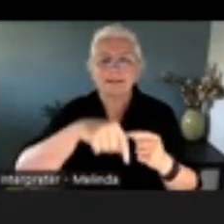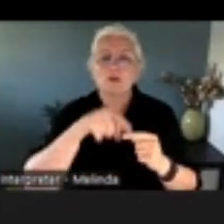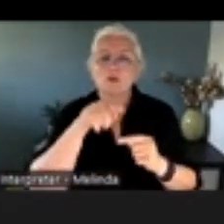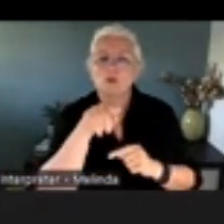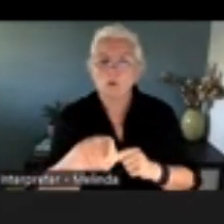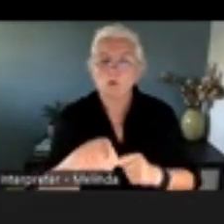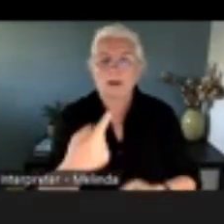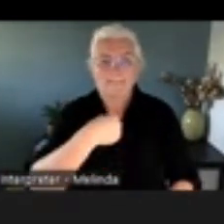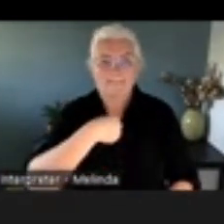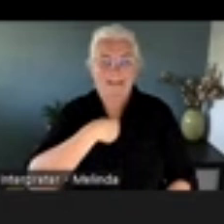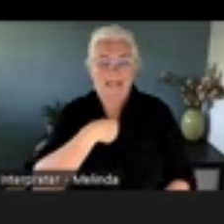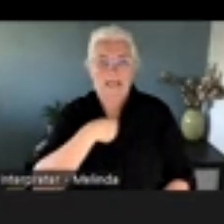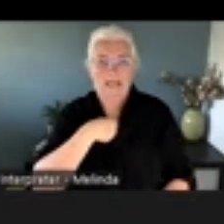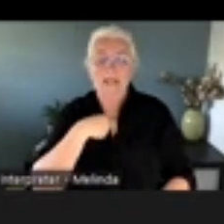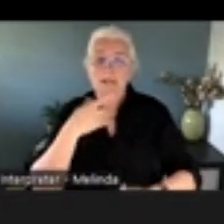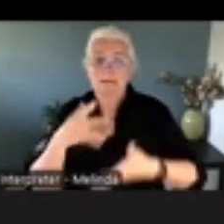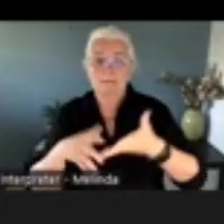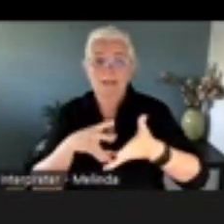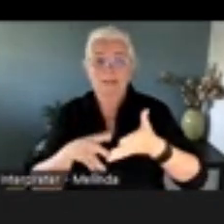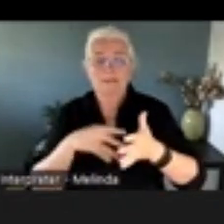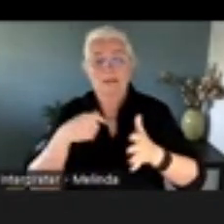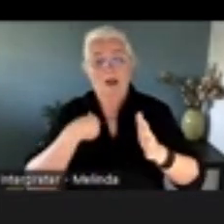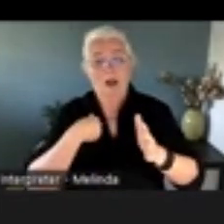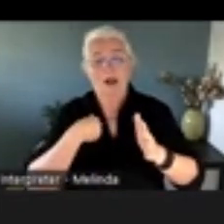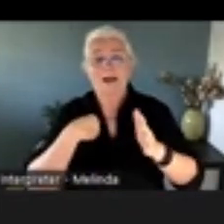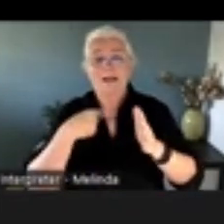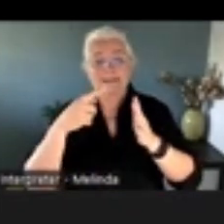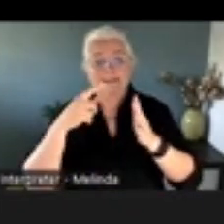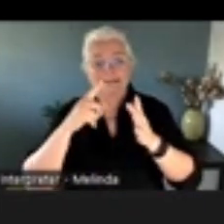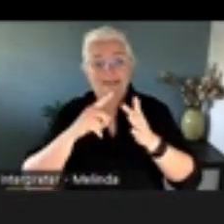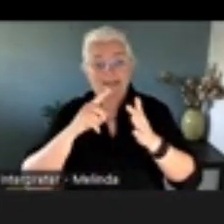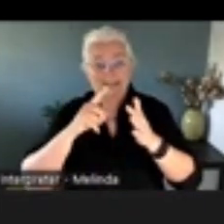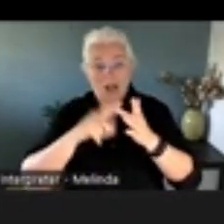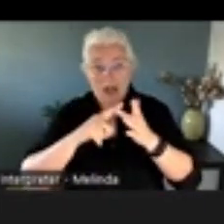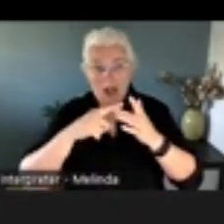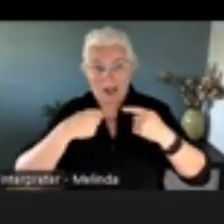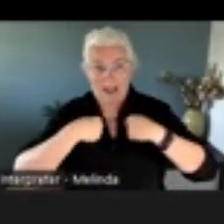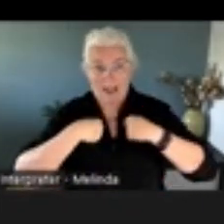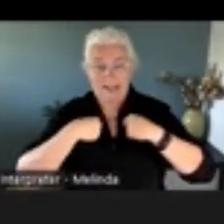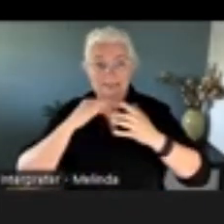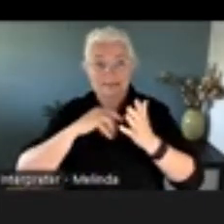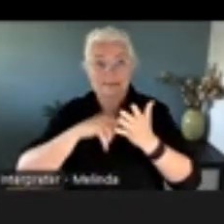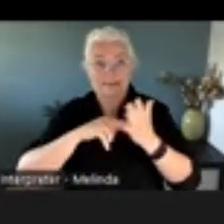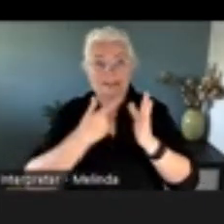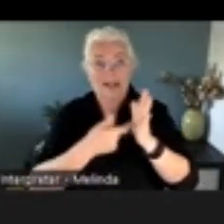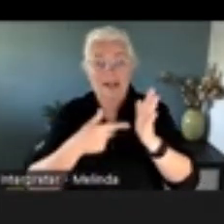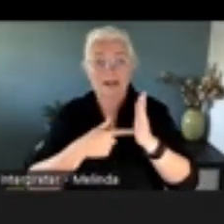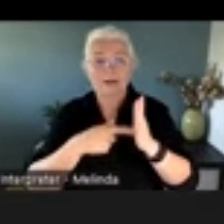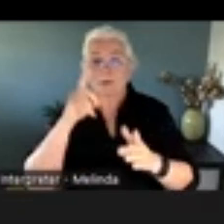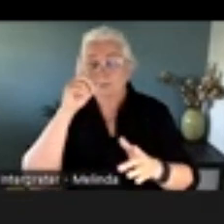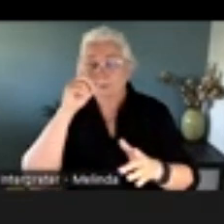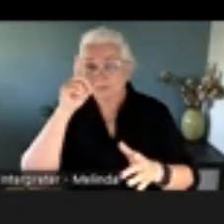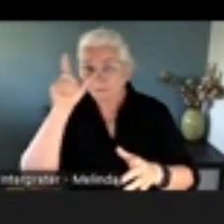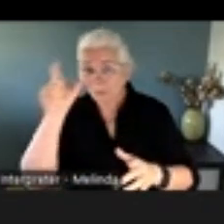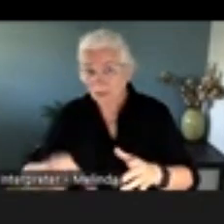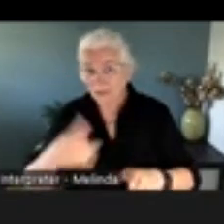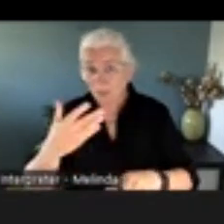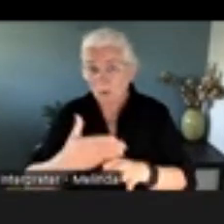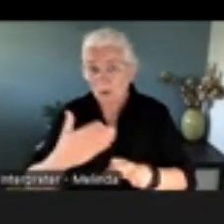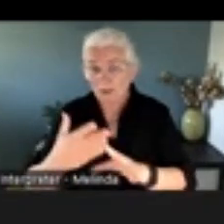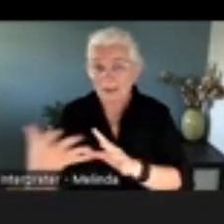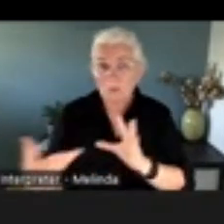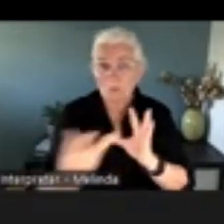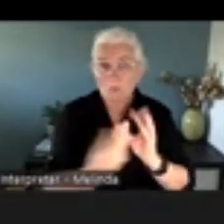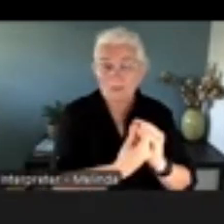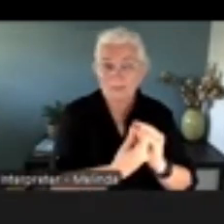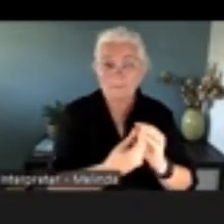me, which in the iStart tool means the person with the disability and the person working with them. So this could be